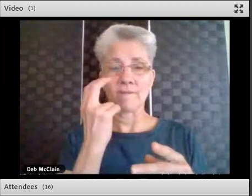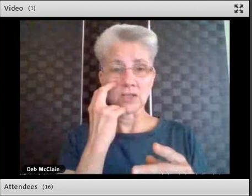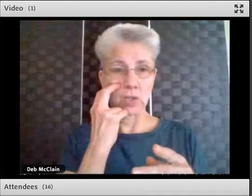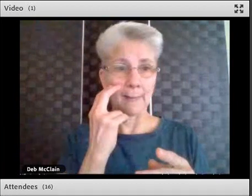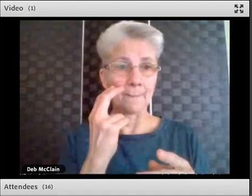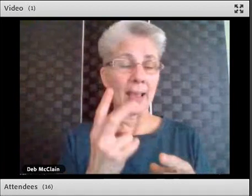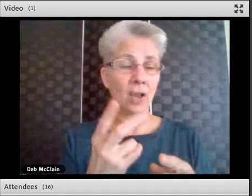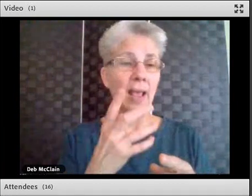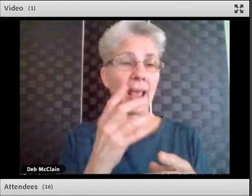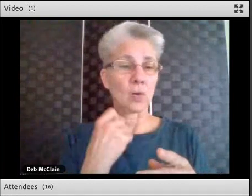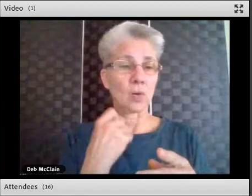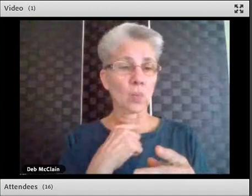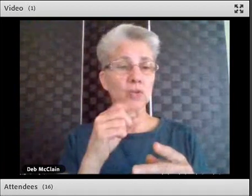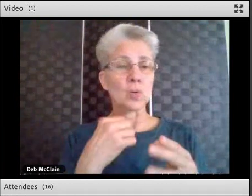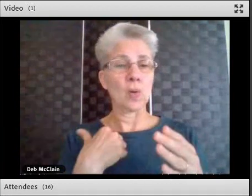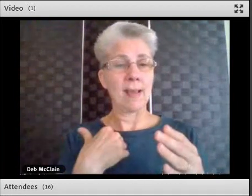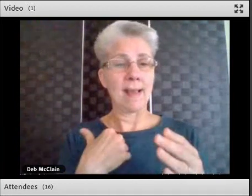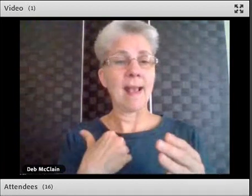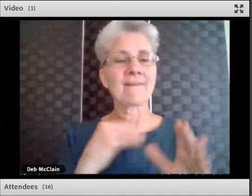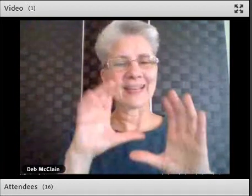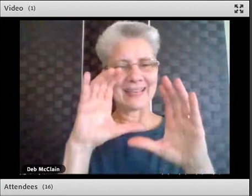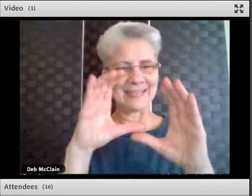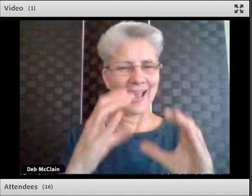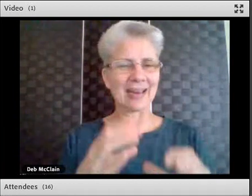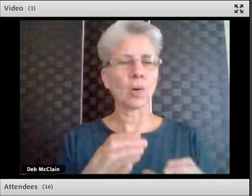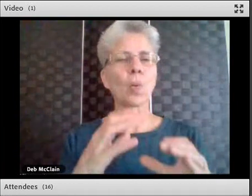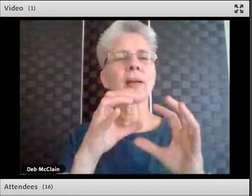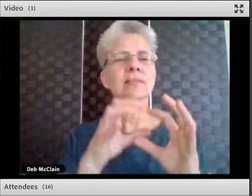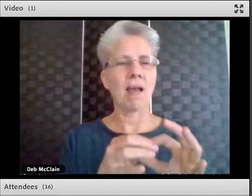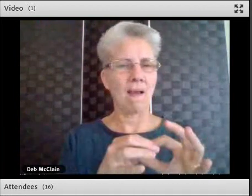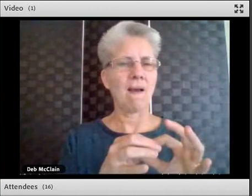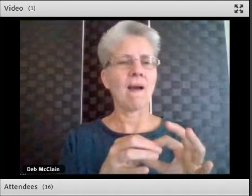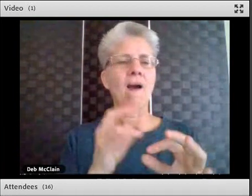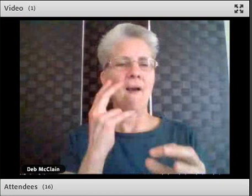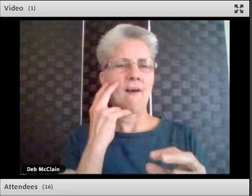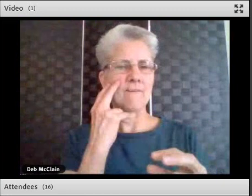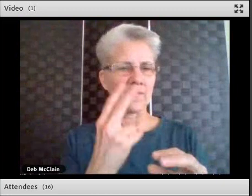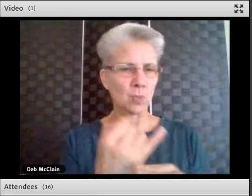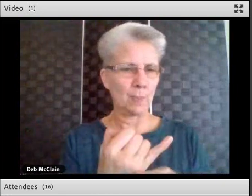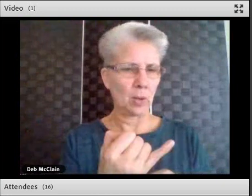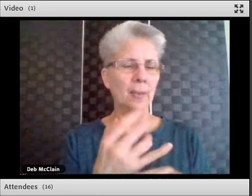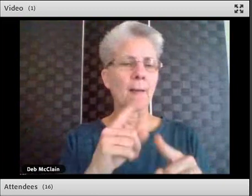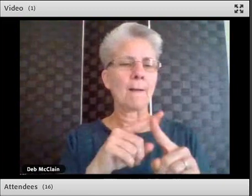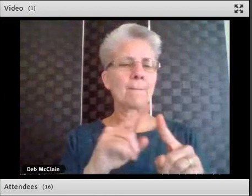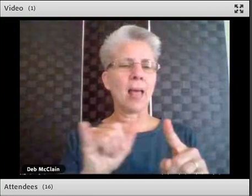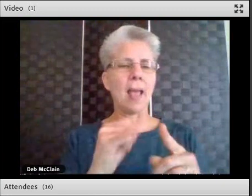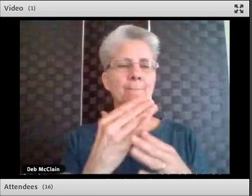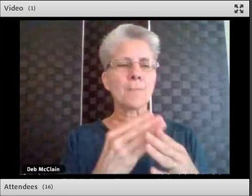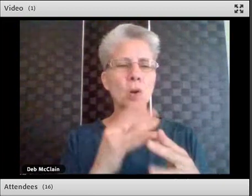impaired, and we do have categories of vision impairment, such as